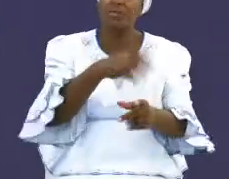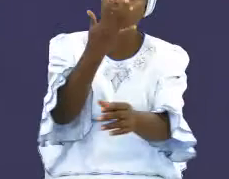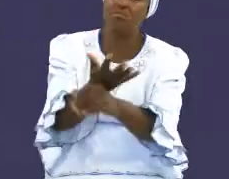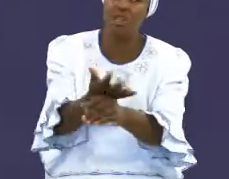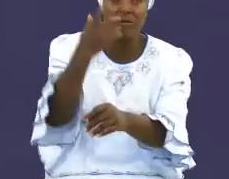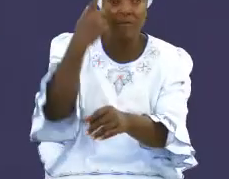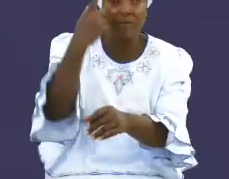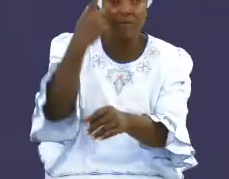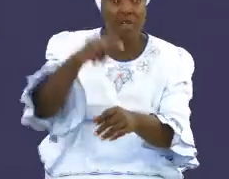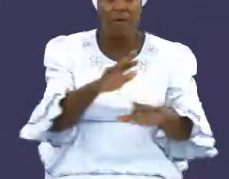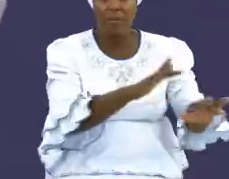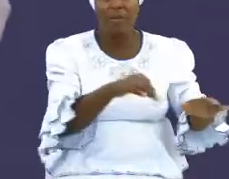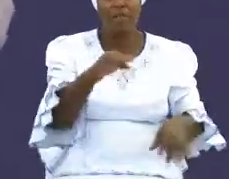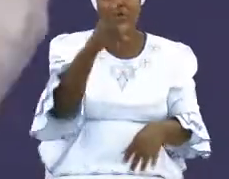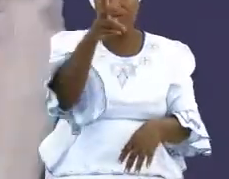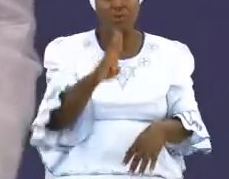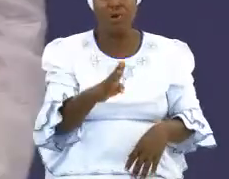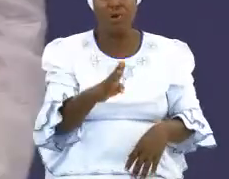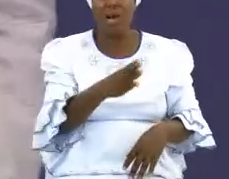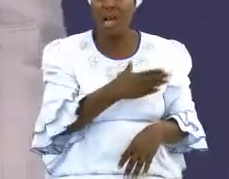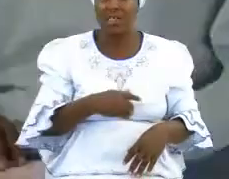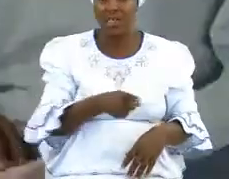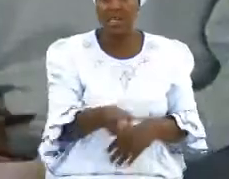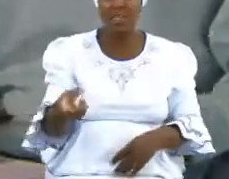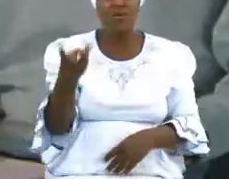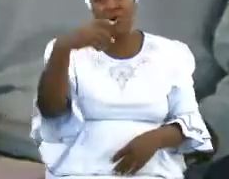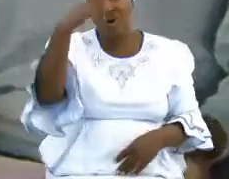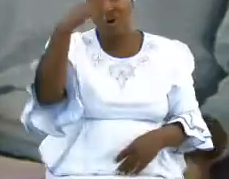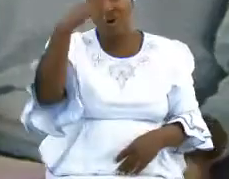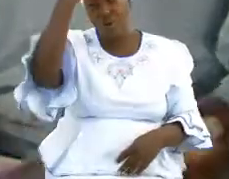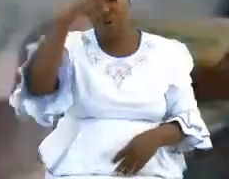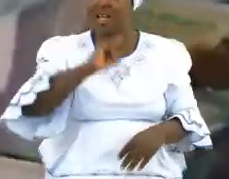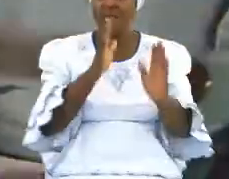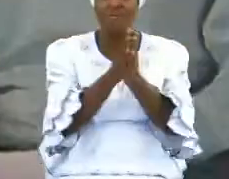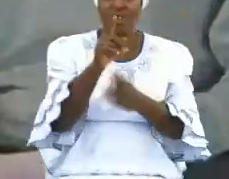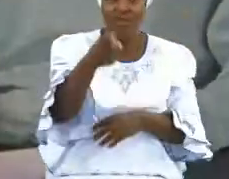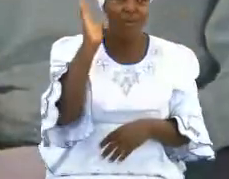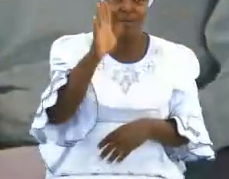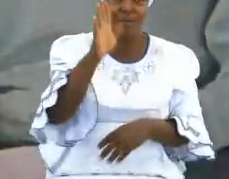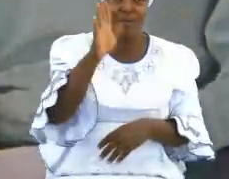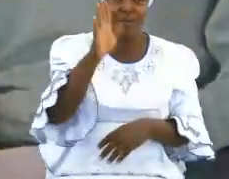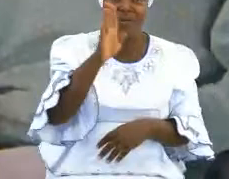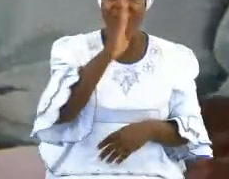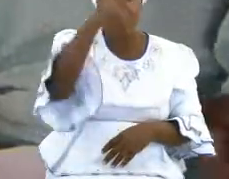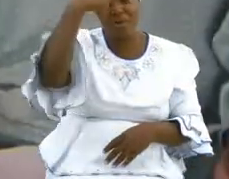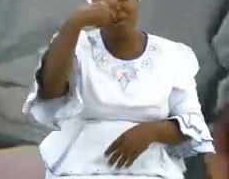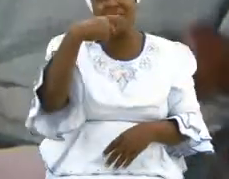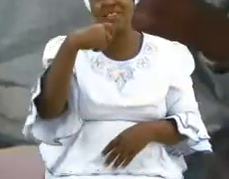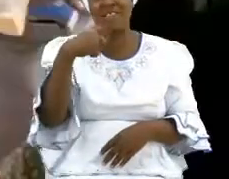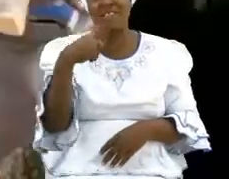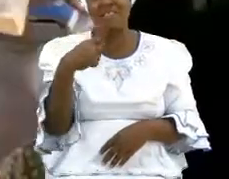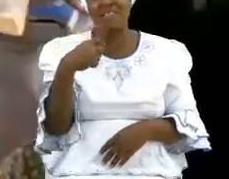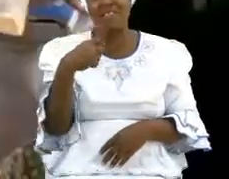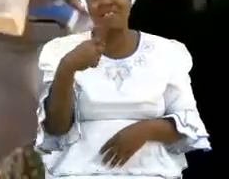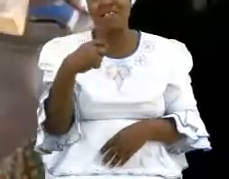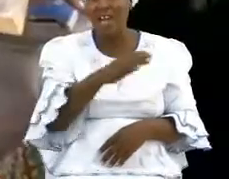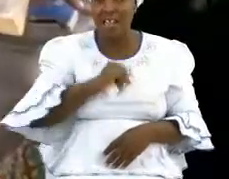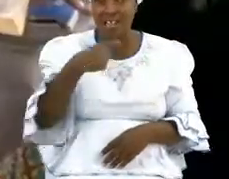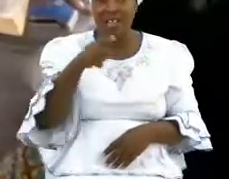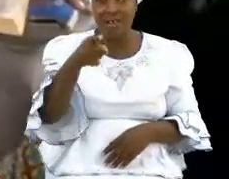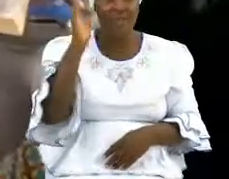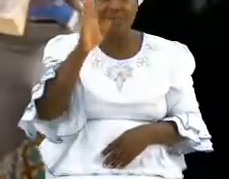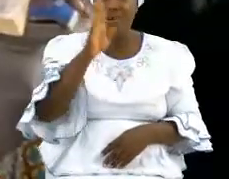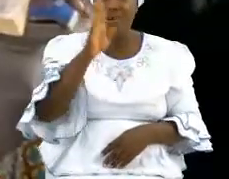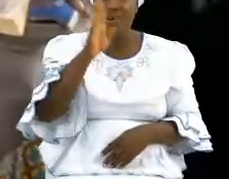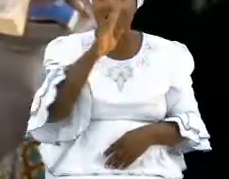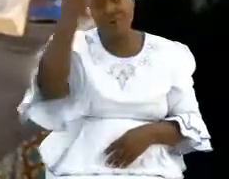they were wise. I pray you'll be wise. I said you will be wise. Today is the day